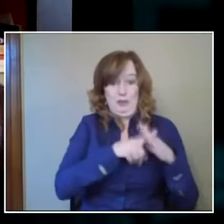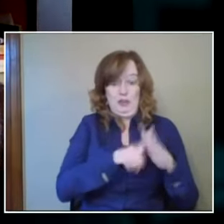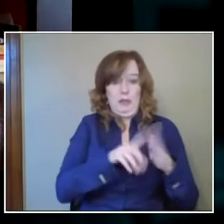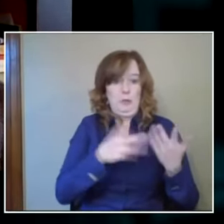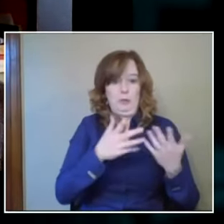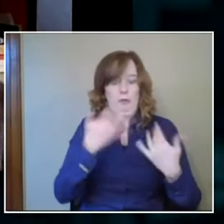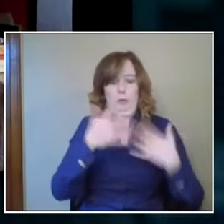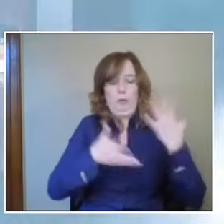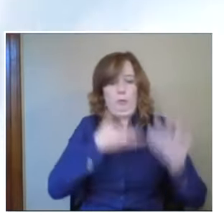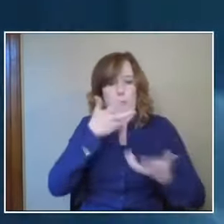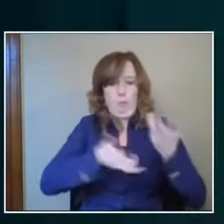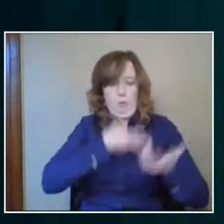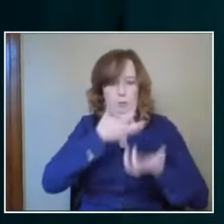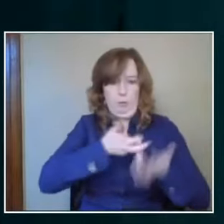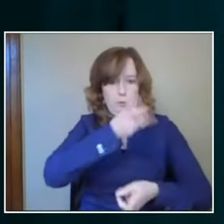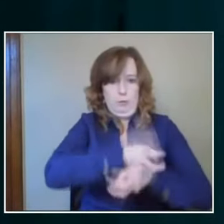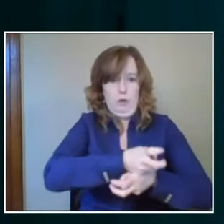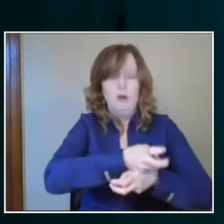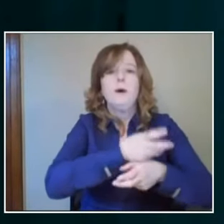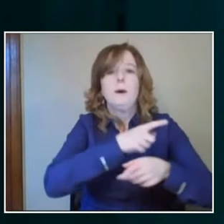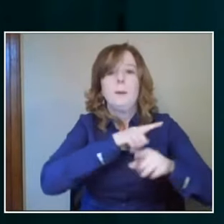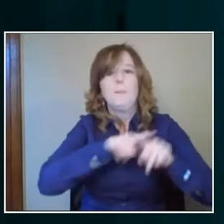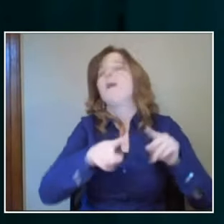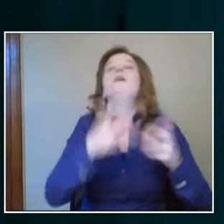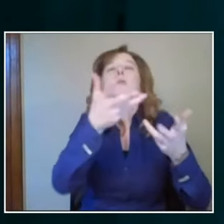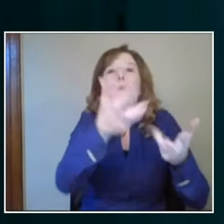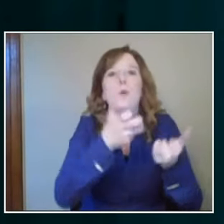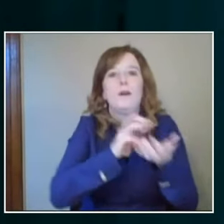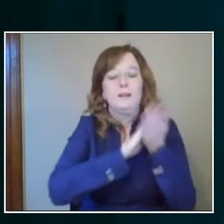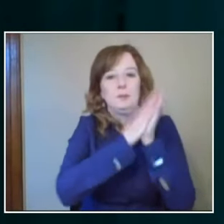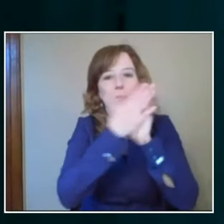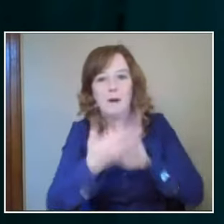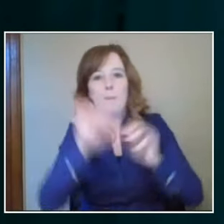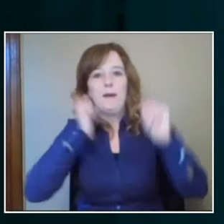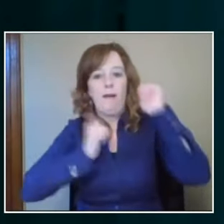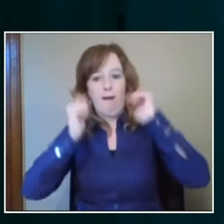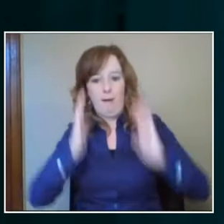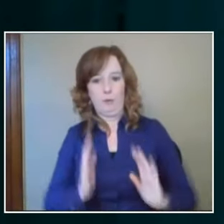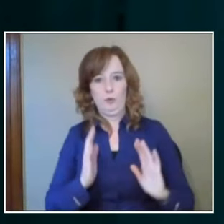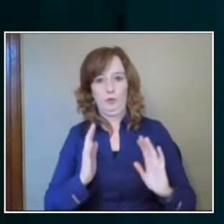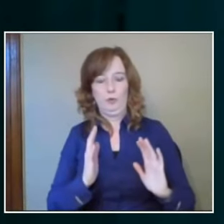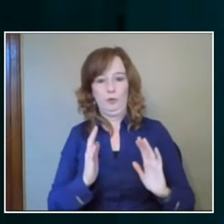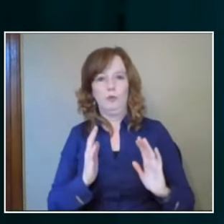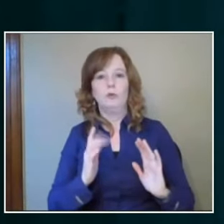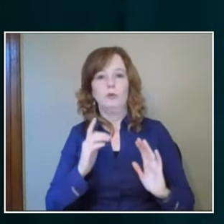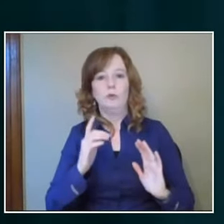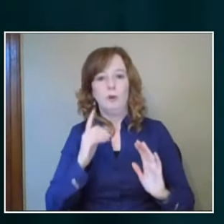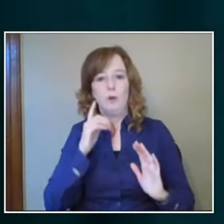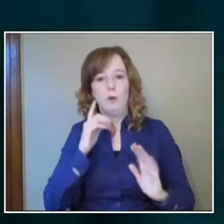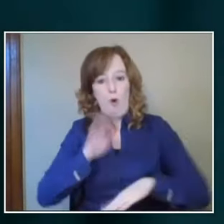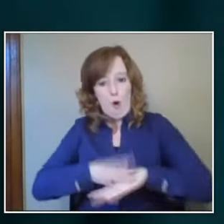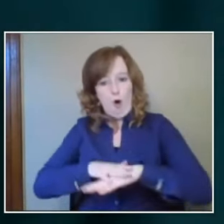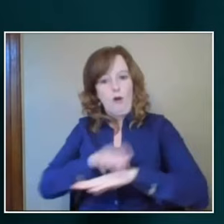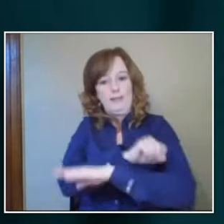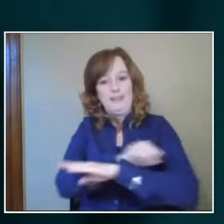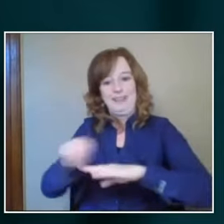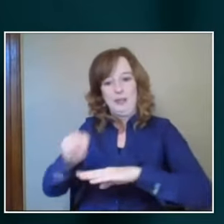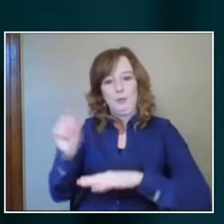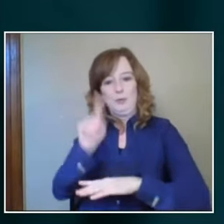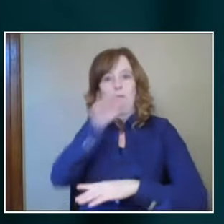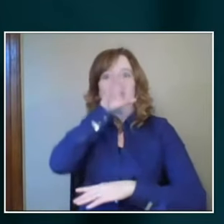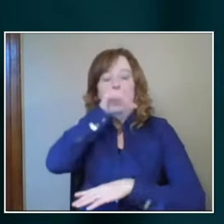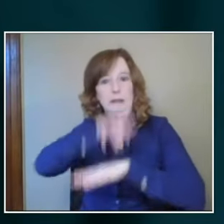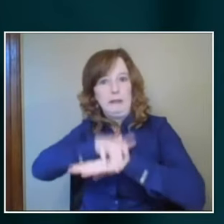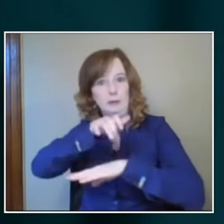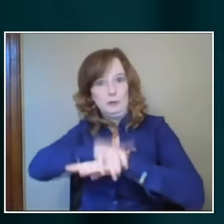be an actor on the English-speaking stage. I found it